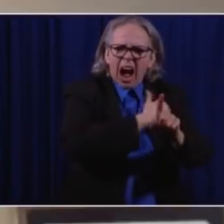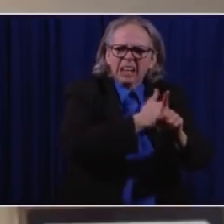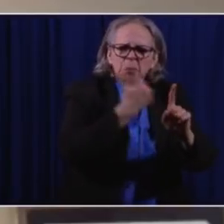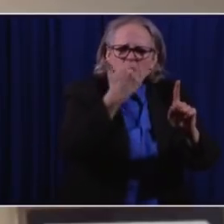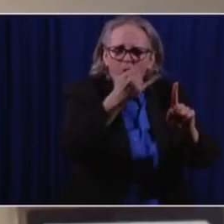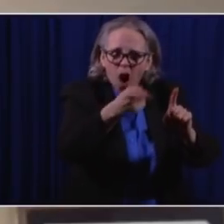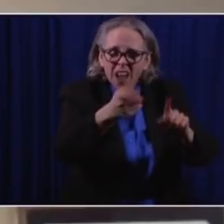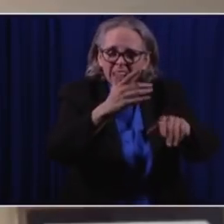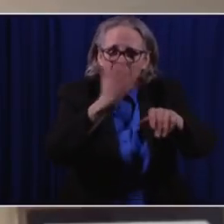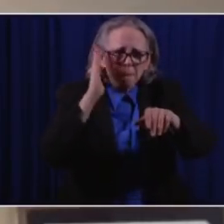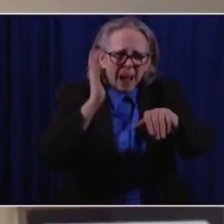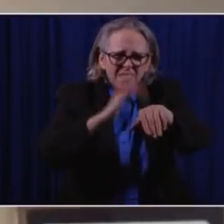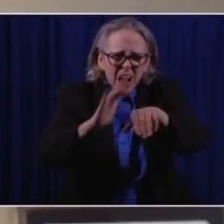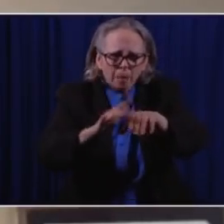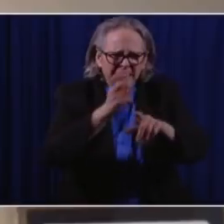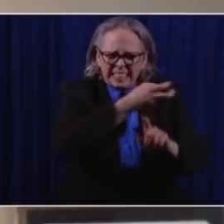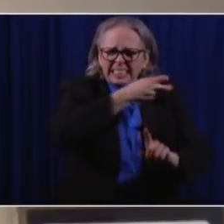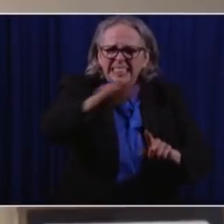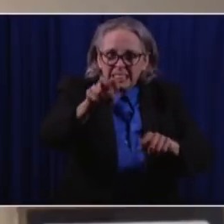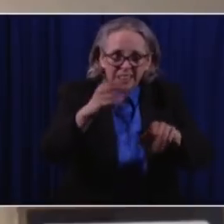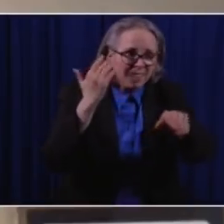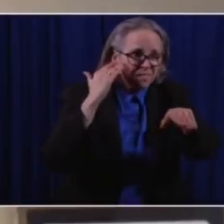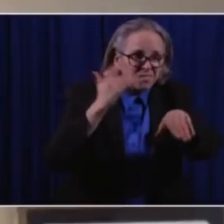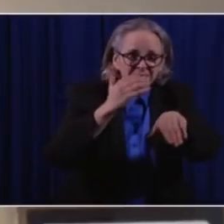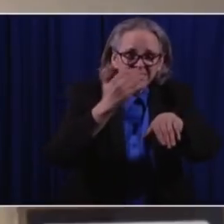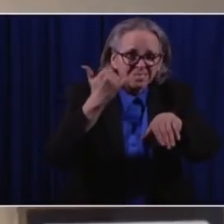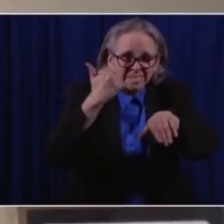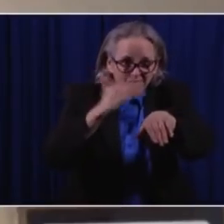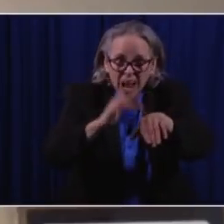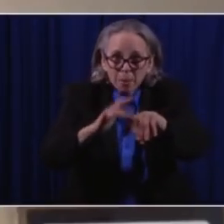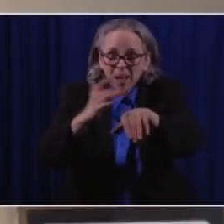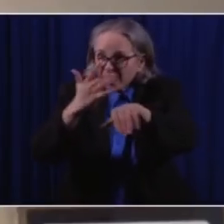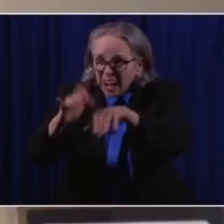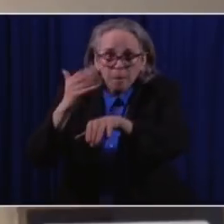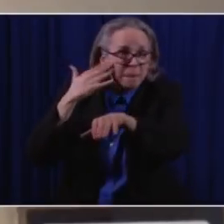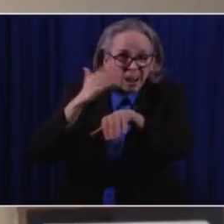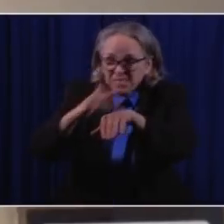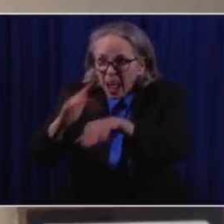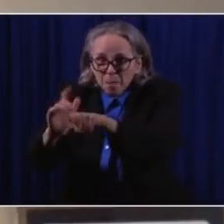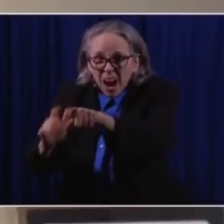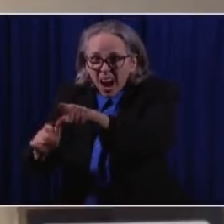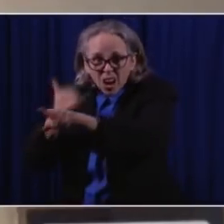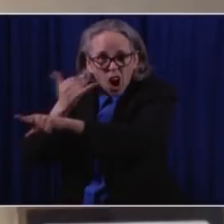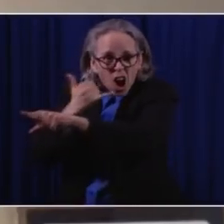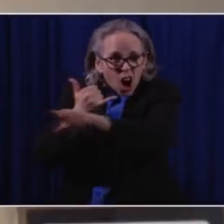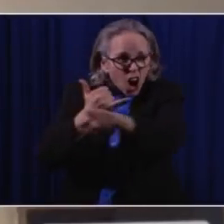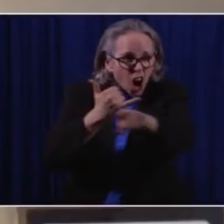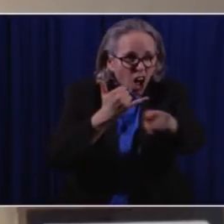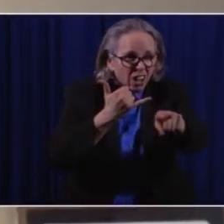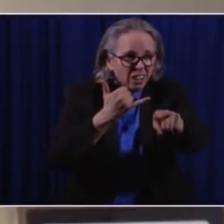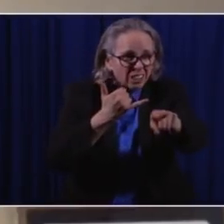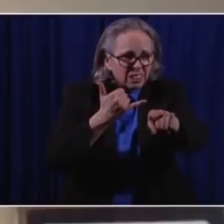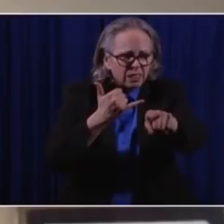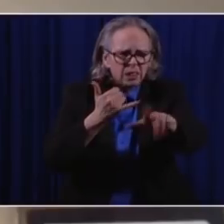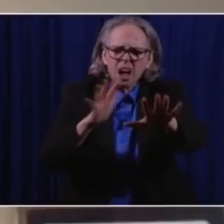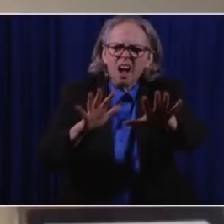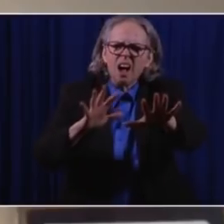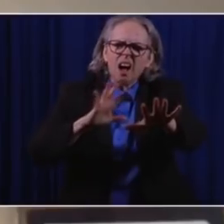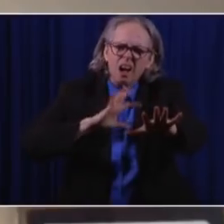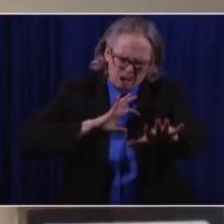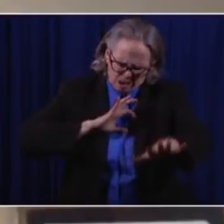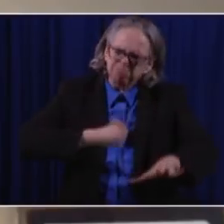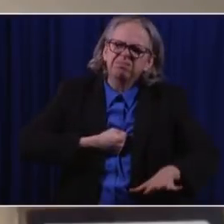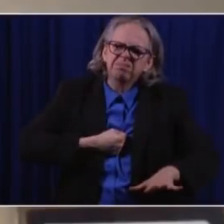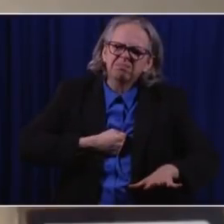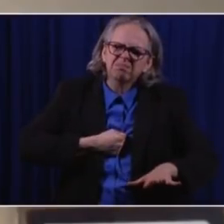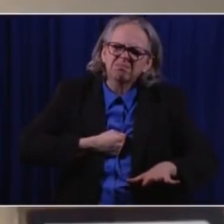the level of care that she needed. Those are the kinds of things that really pull at my heartstrings, and those are the